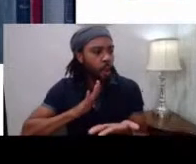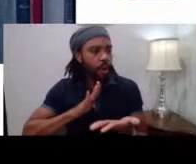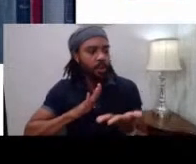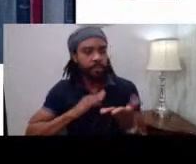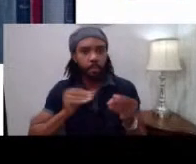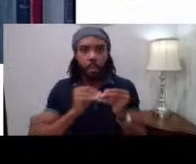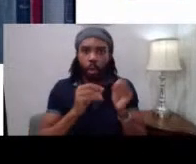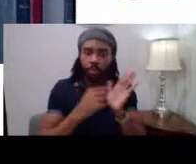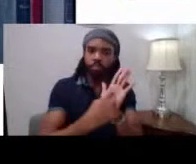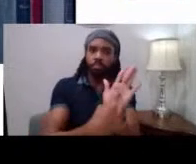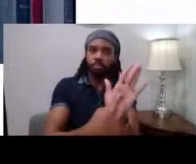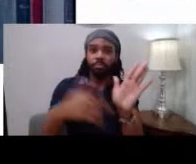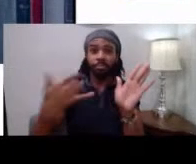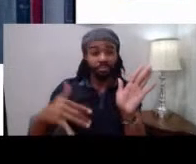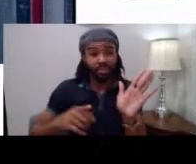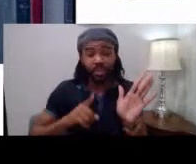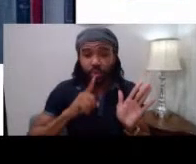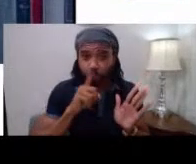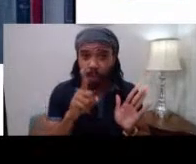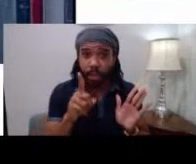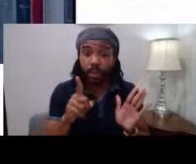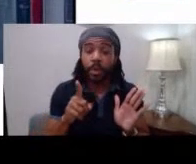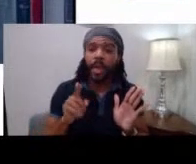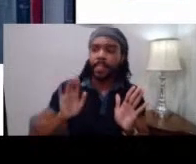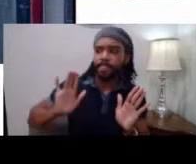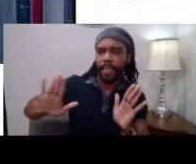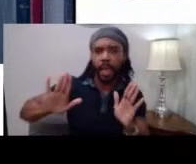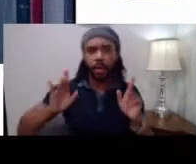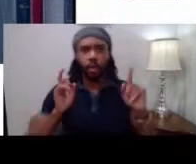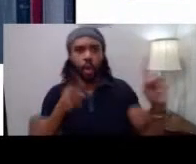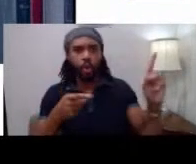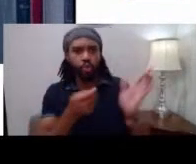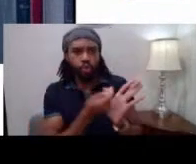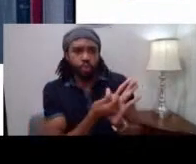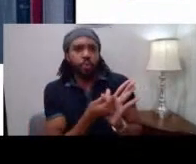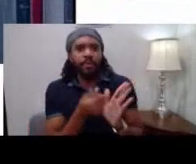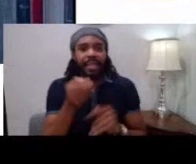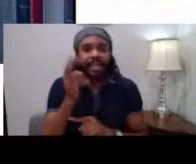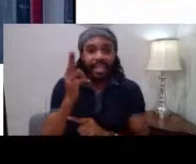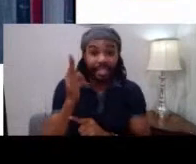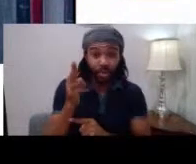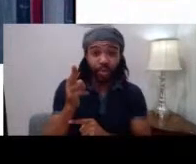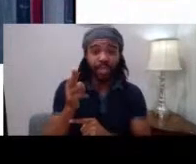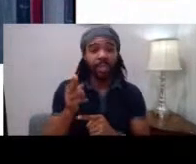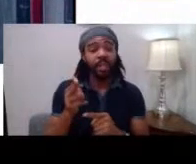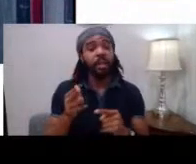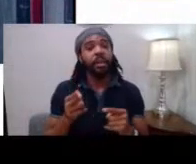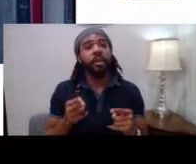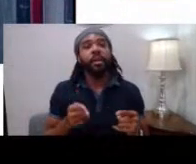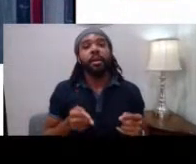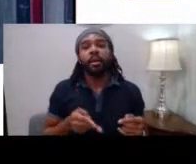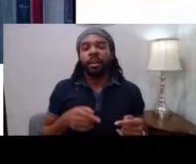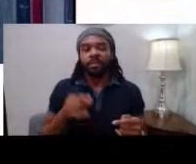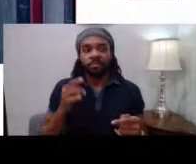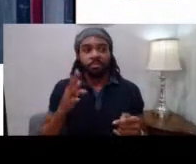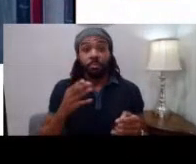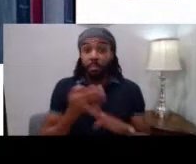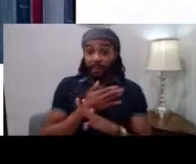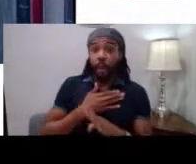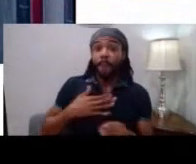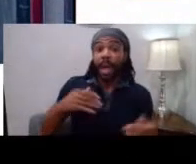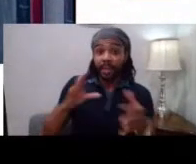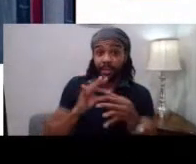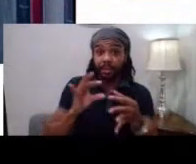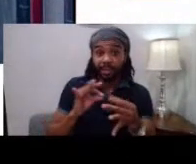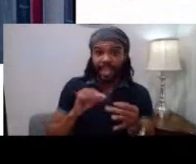real. These efforts to erase history, which have been well shared prior to my talking, are part of